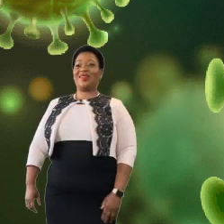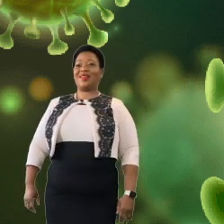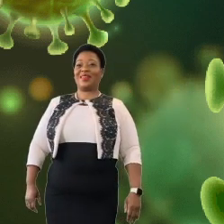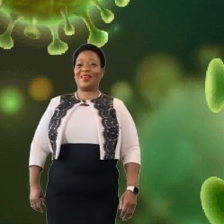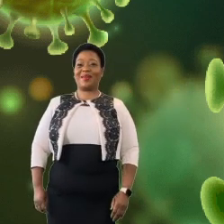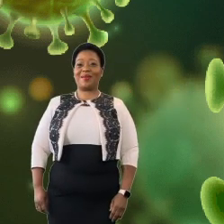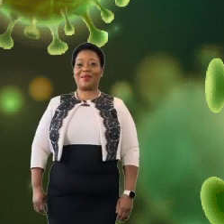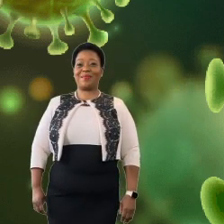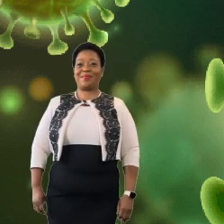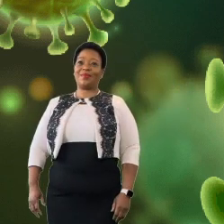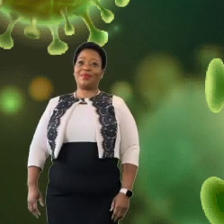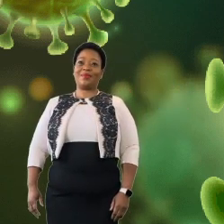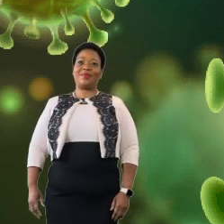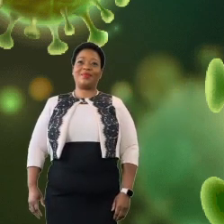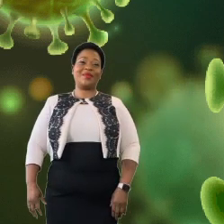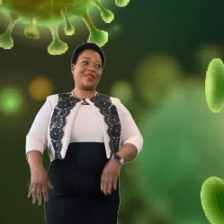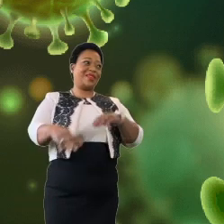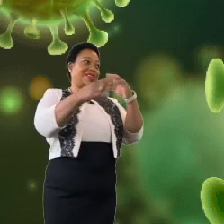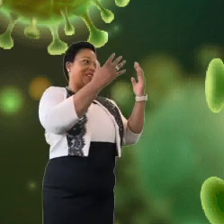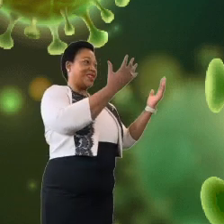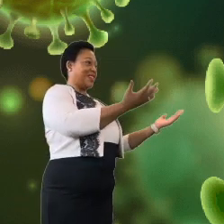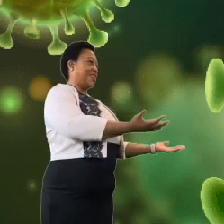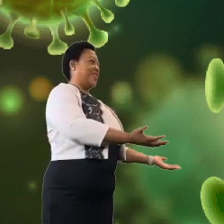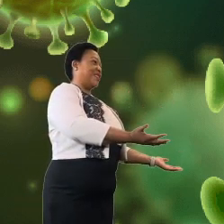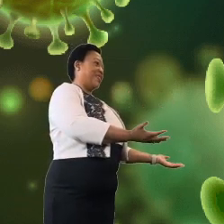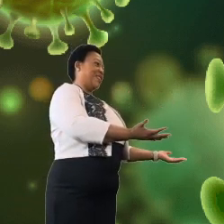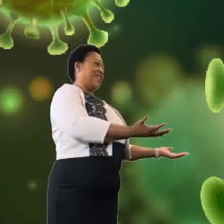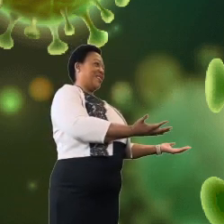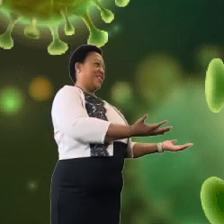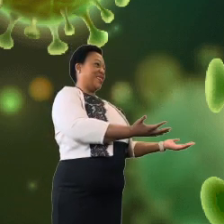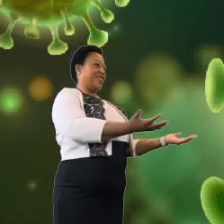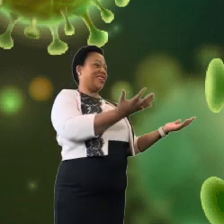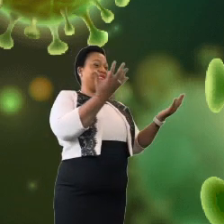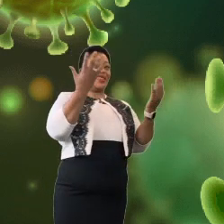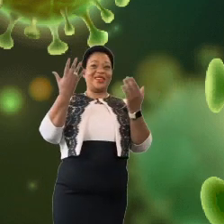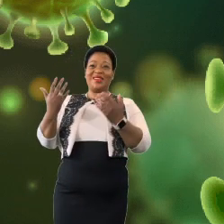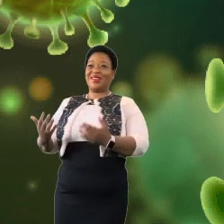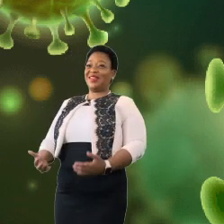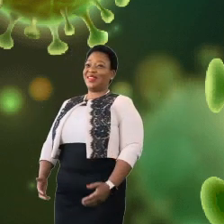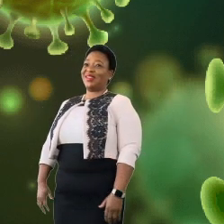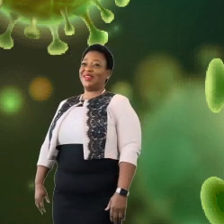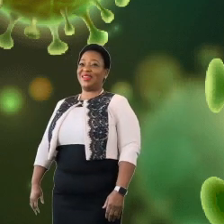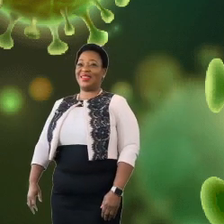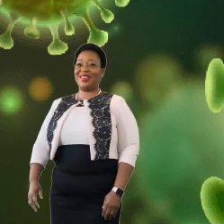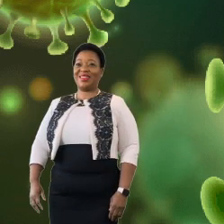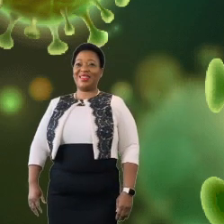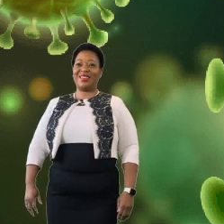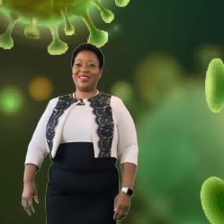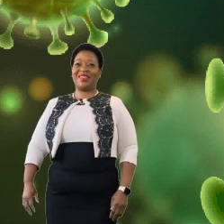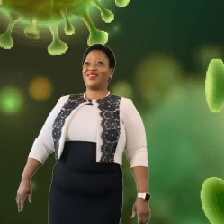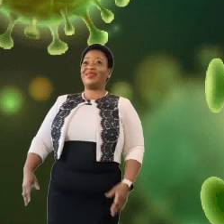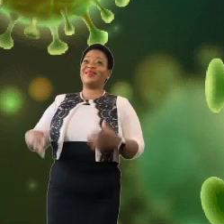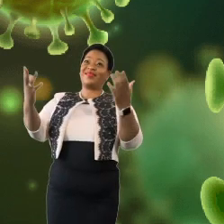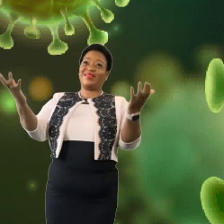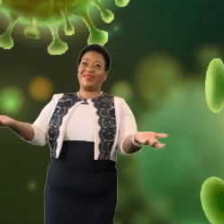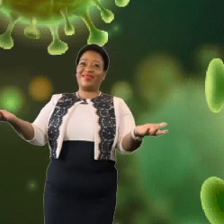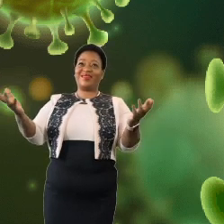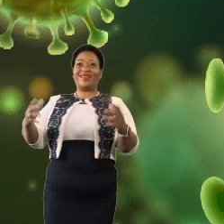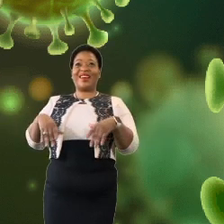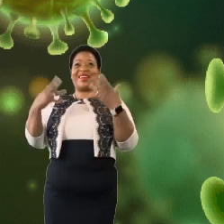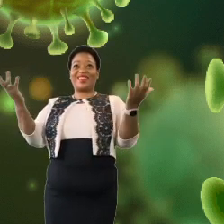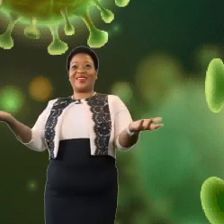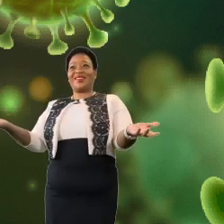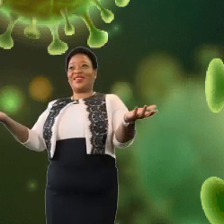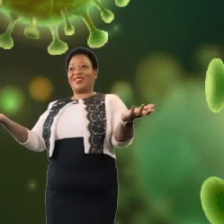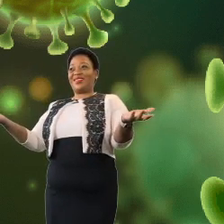suggesting that this work stream is going to be able to resolve all of it. There are going to be issues which will have to be escalated to an executive level.